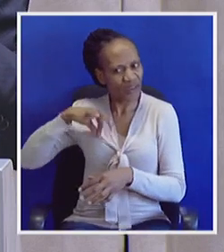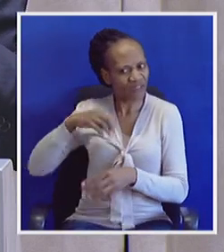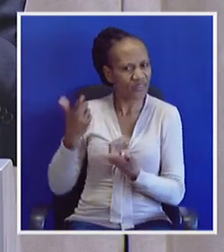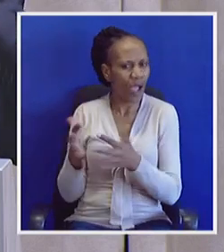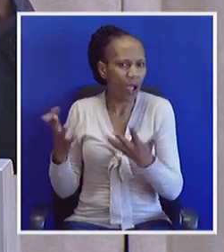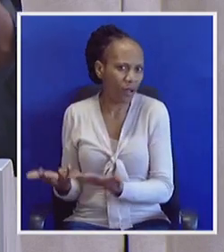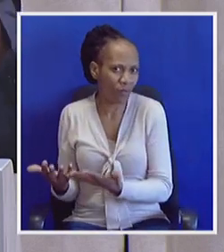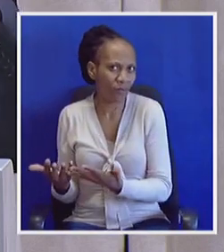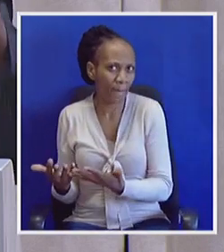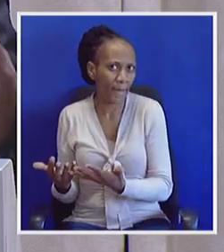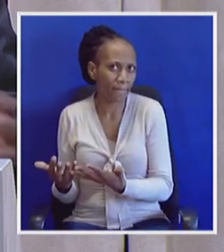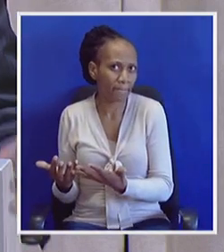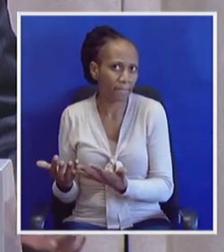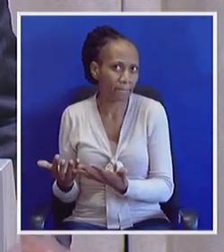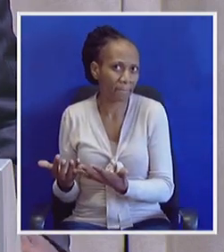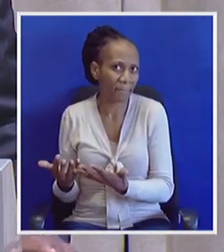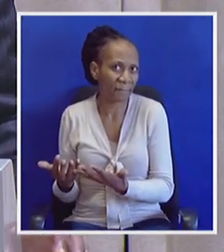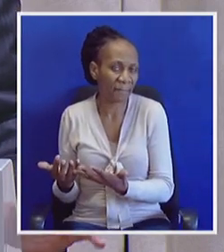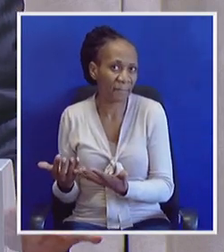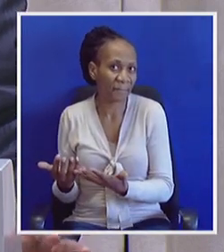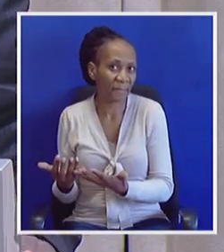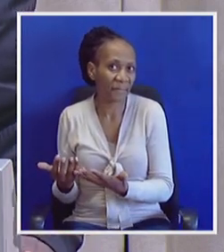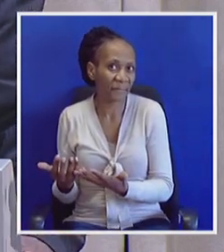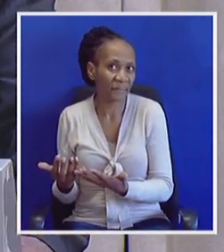we have of the state apparatus,